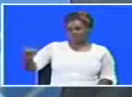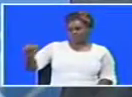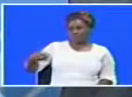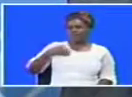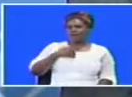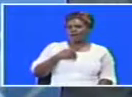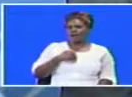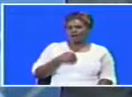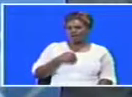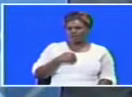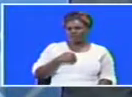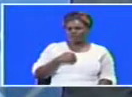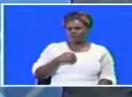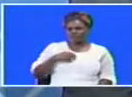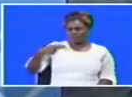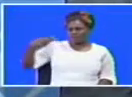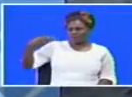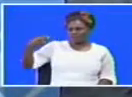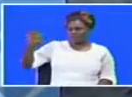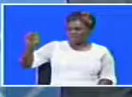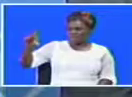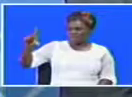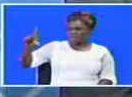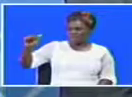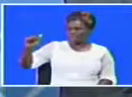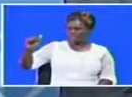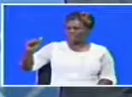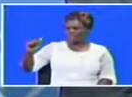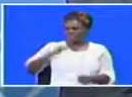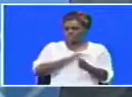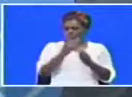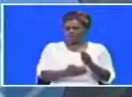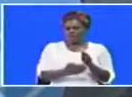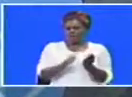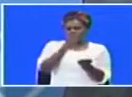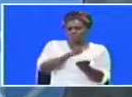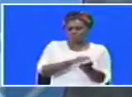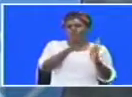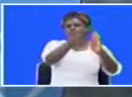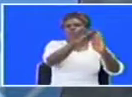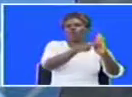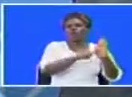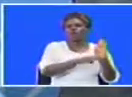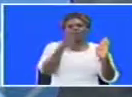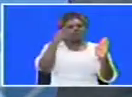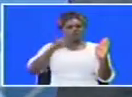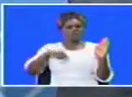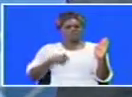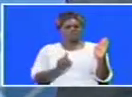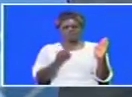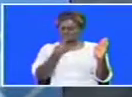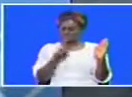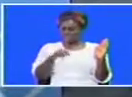run called a HISP, that is Health Insurance Subsidy Program. for us to say